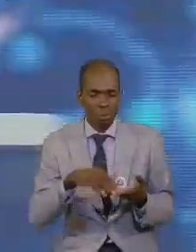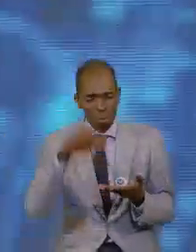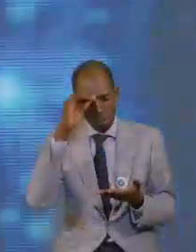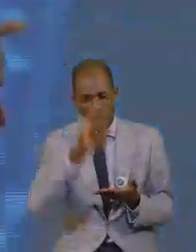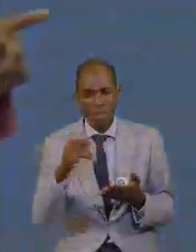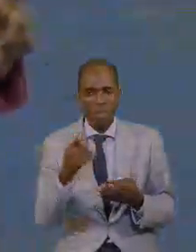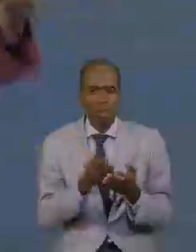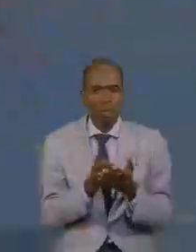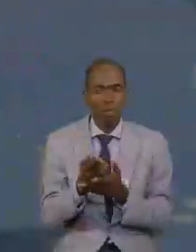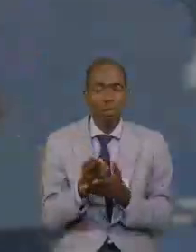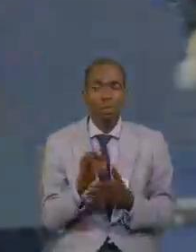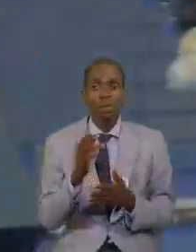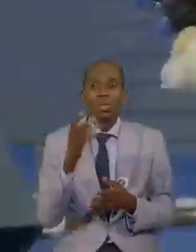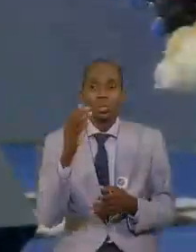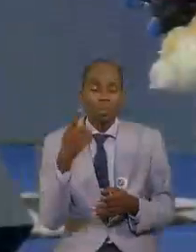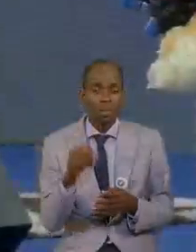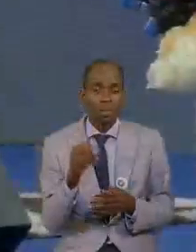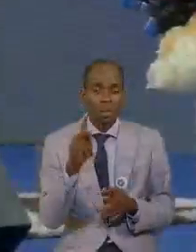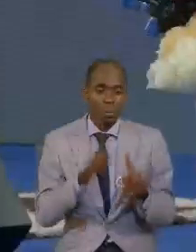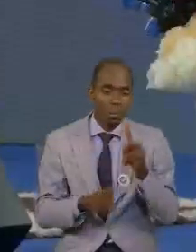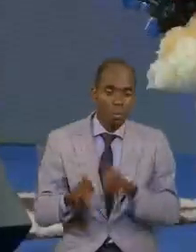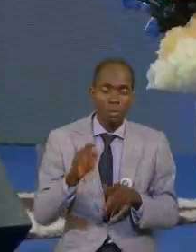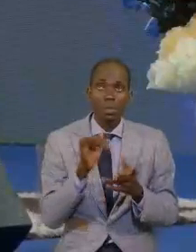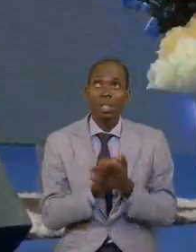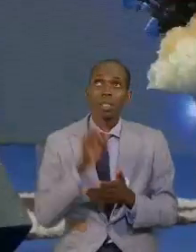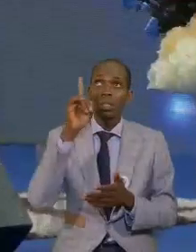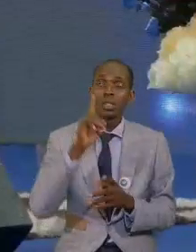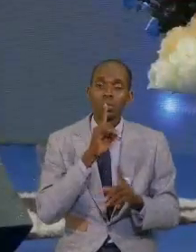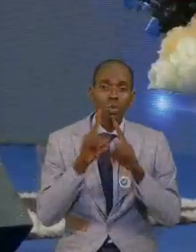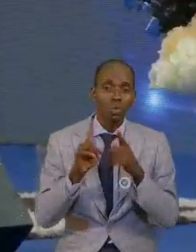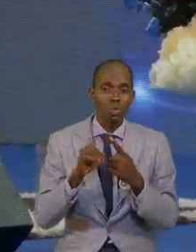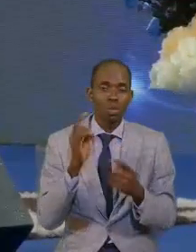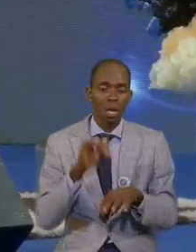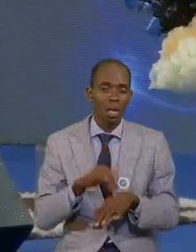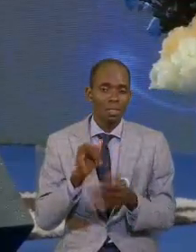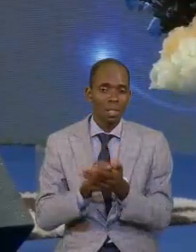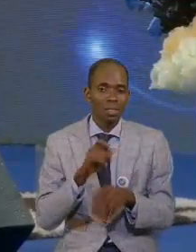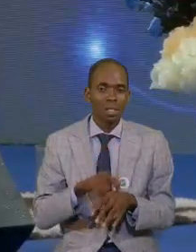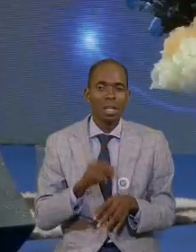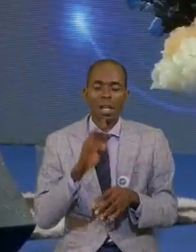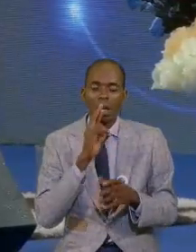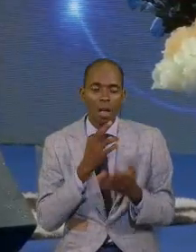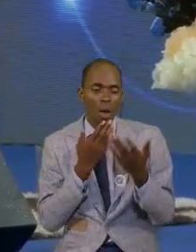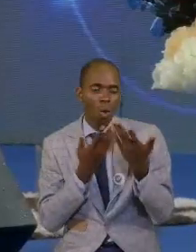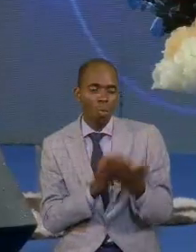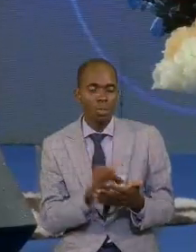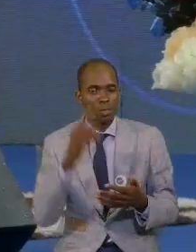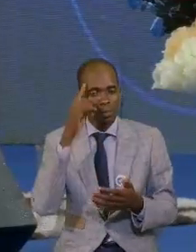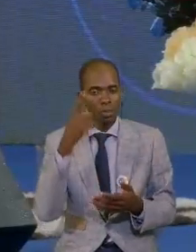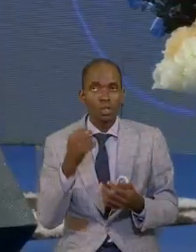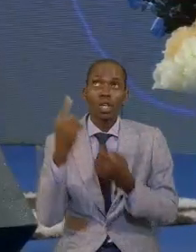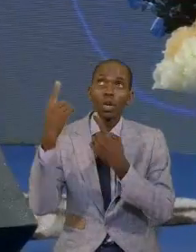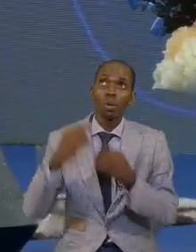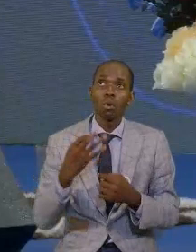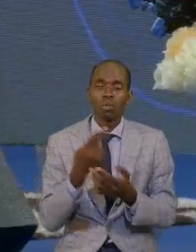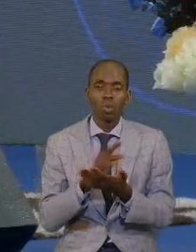To the people he spoke to at that time, they were waiting for the coming of the Holy Spirit. They were waiting for the